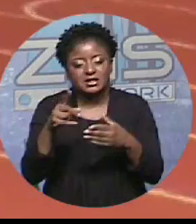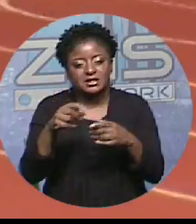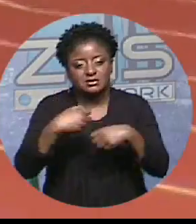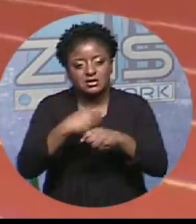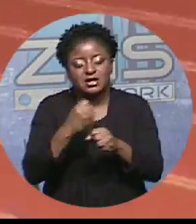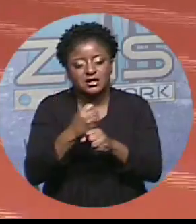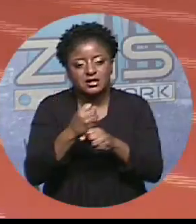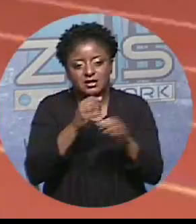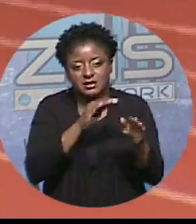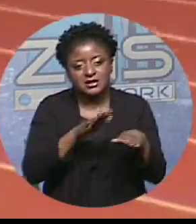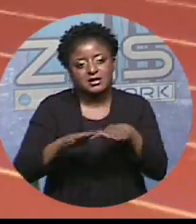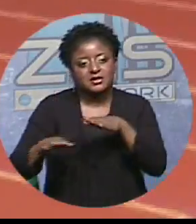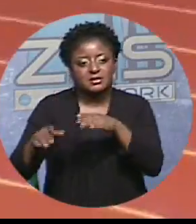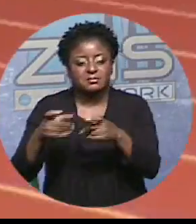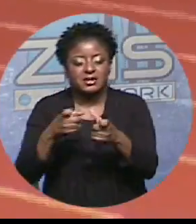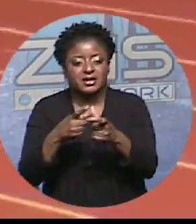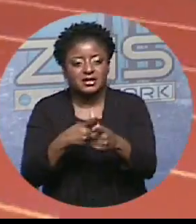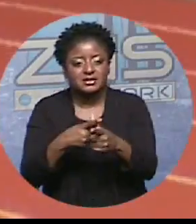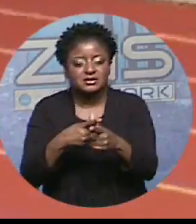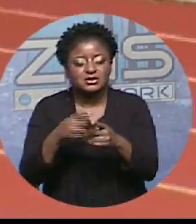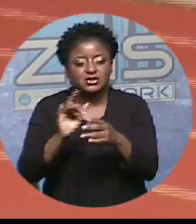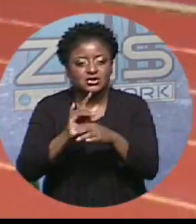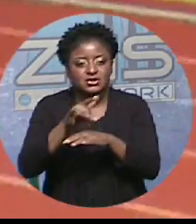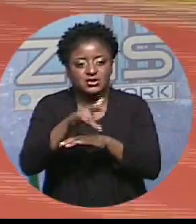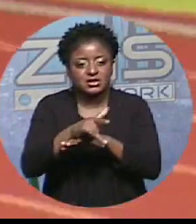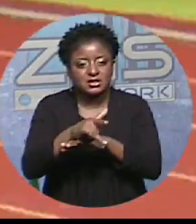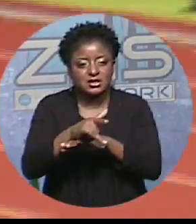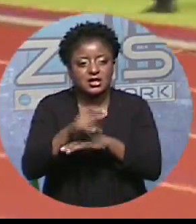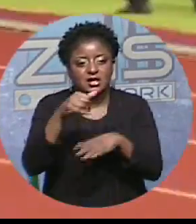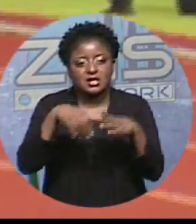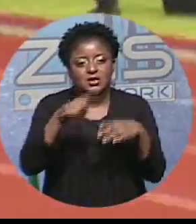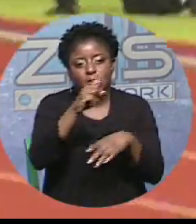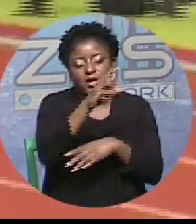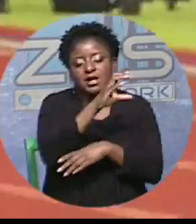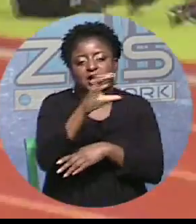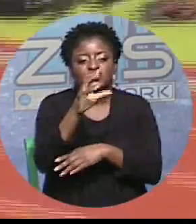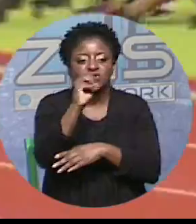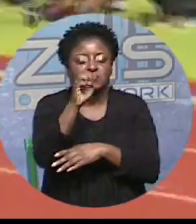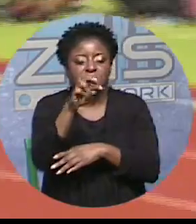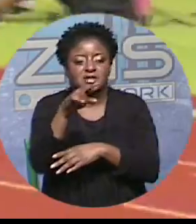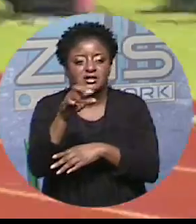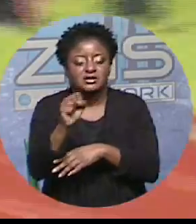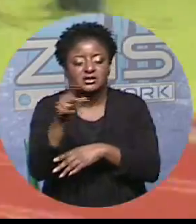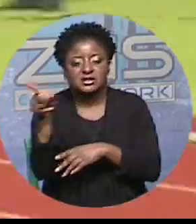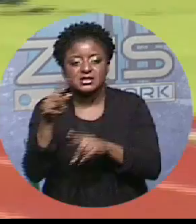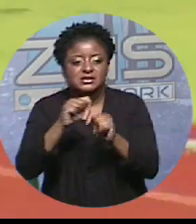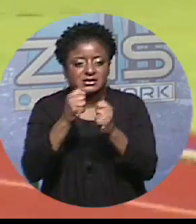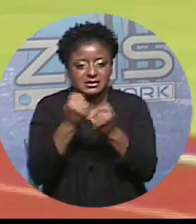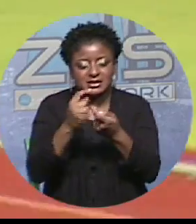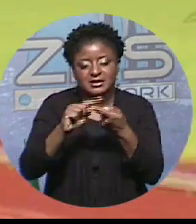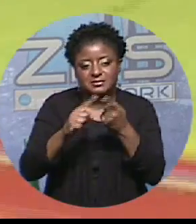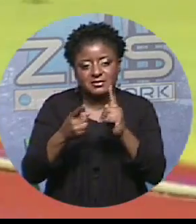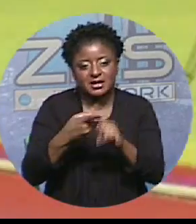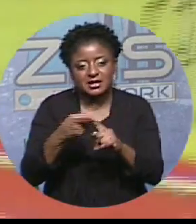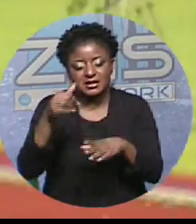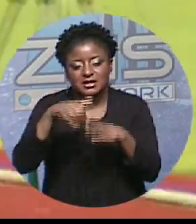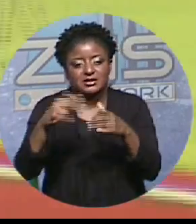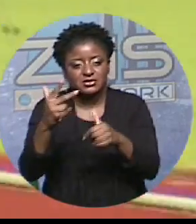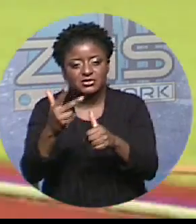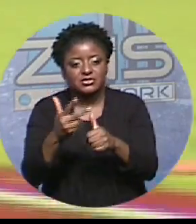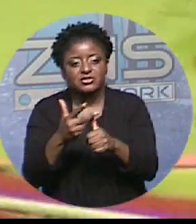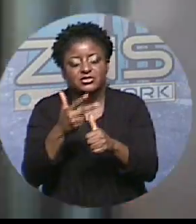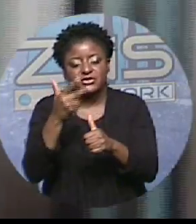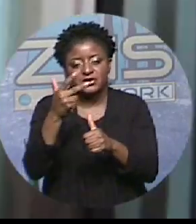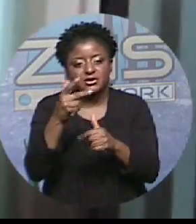pace early by running a blazing time in the 100 meters. His teammate Ken Mullings came in third with a total of